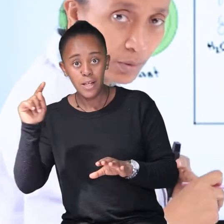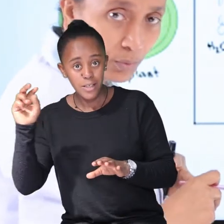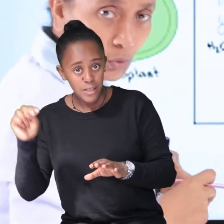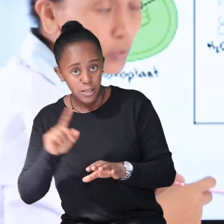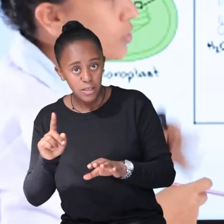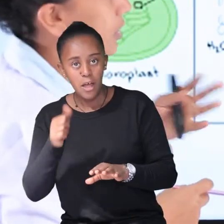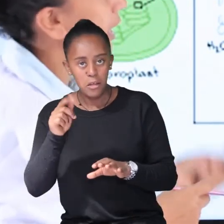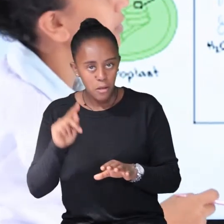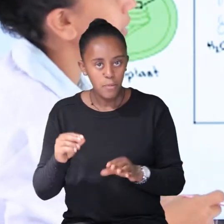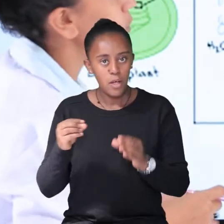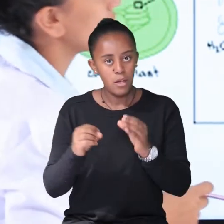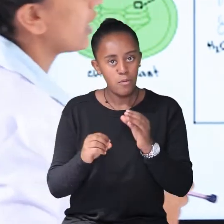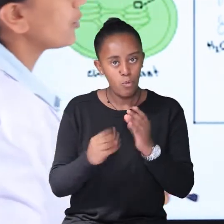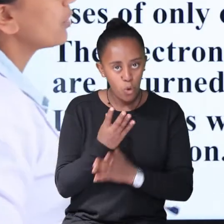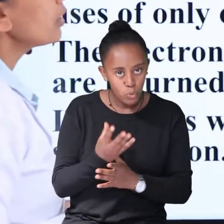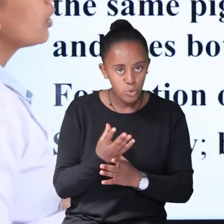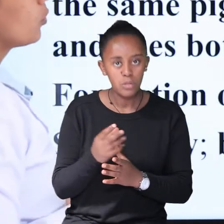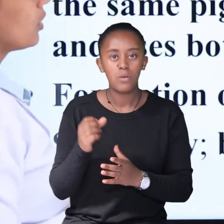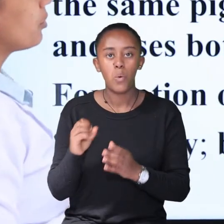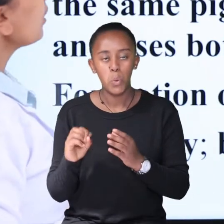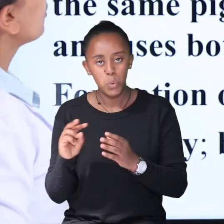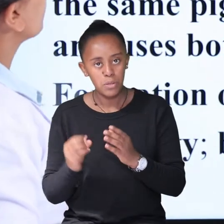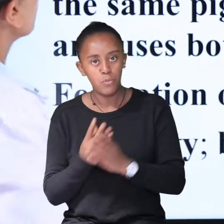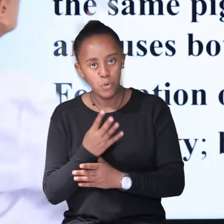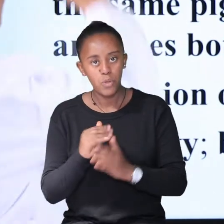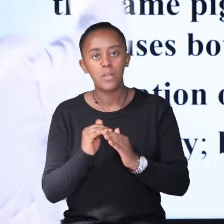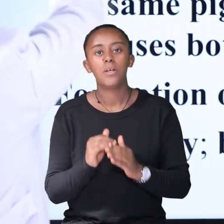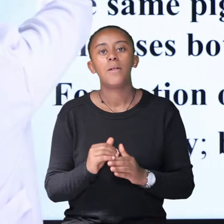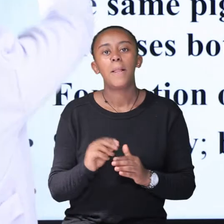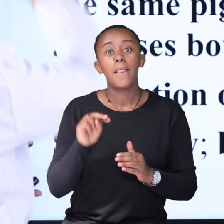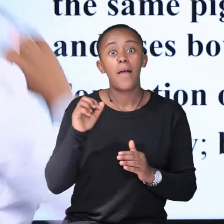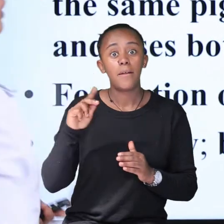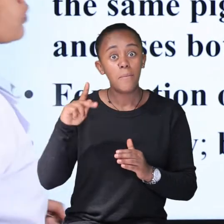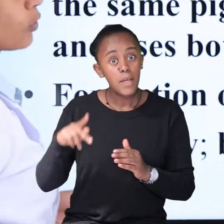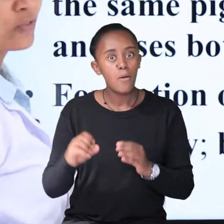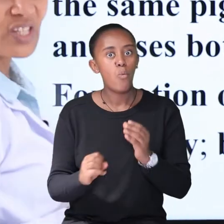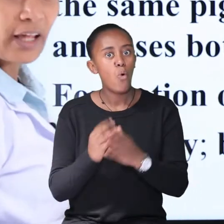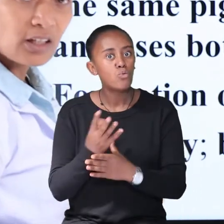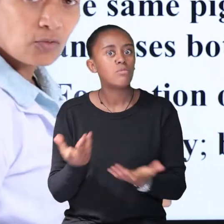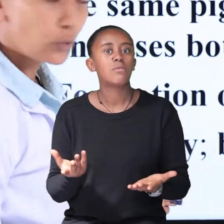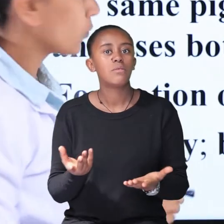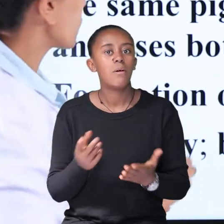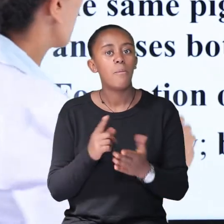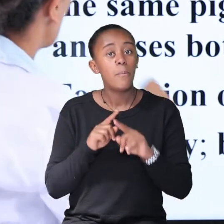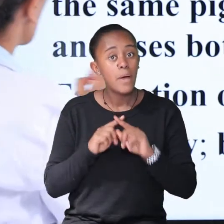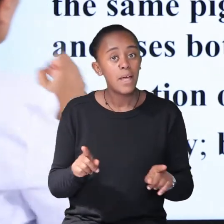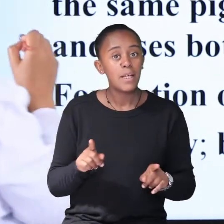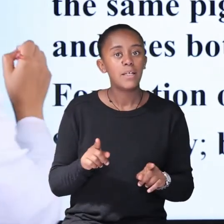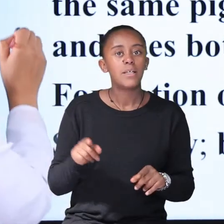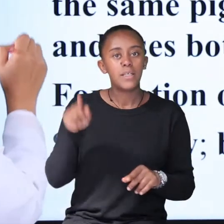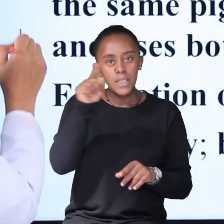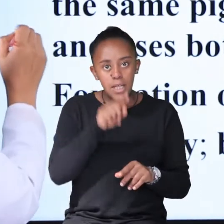ATP will be produced, and reduced NADP will be produced. But in case of cyclic